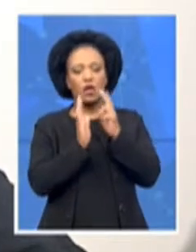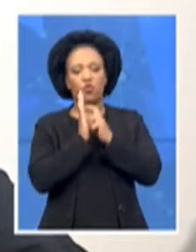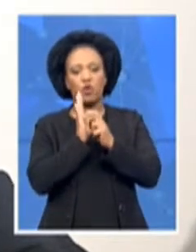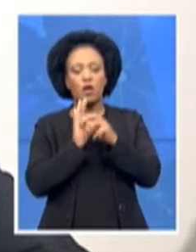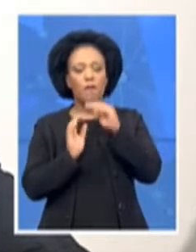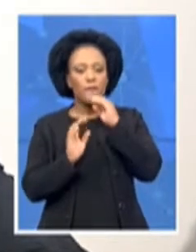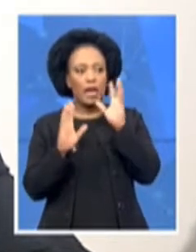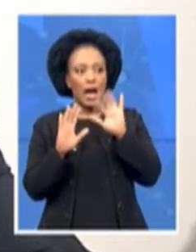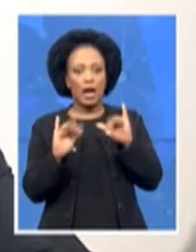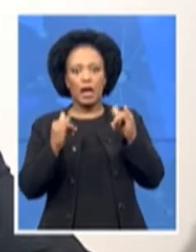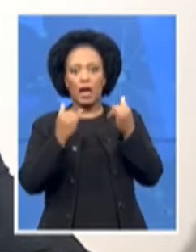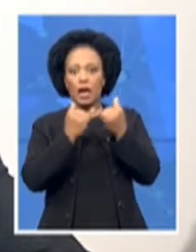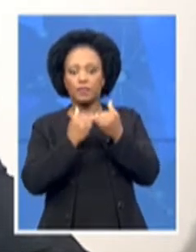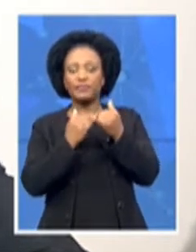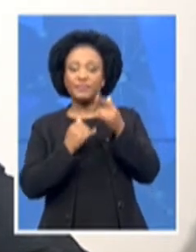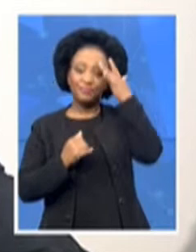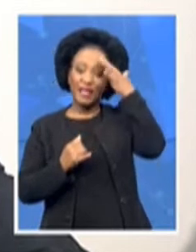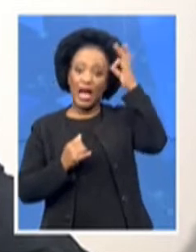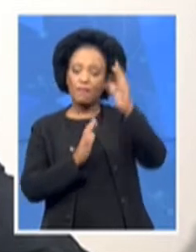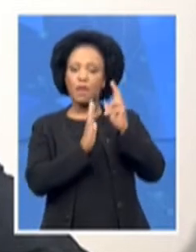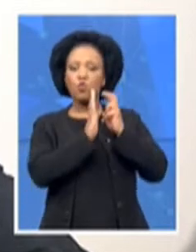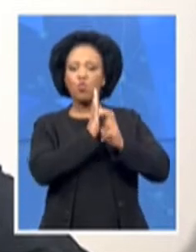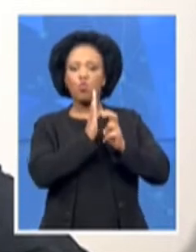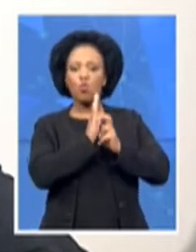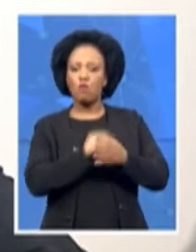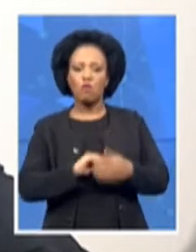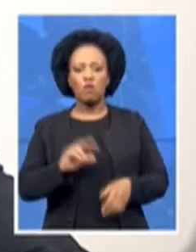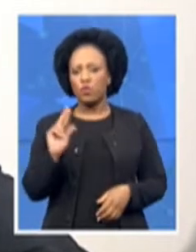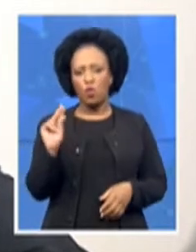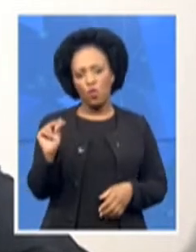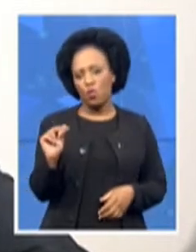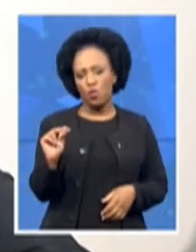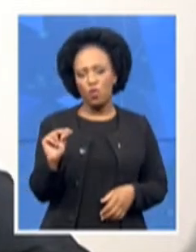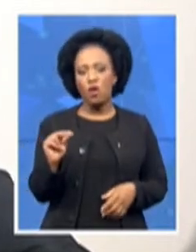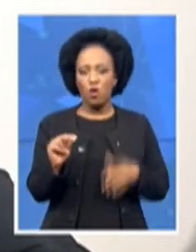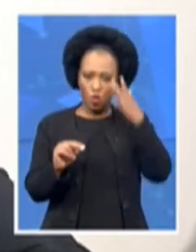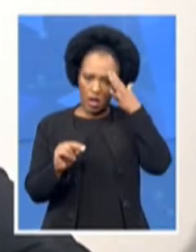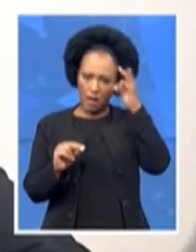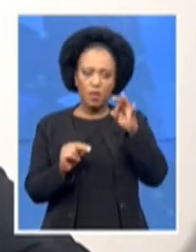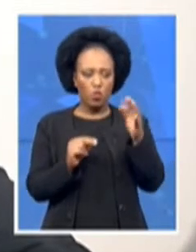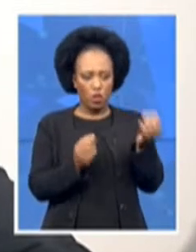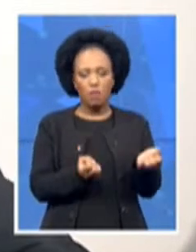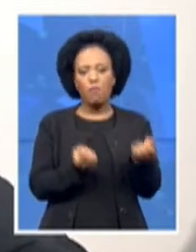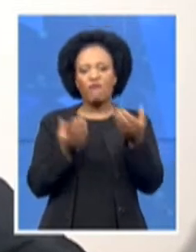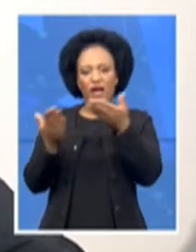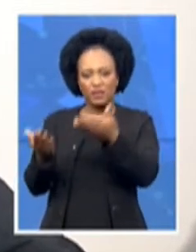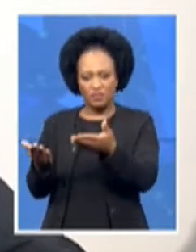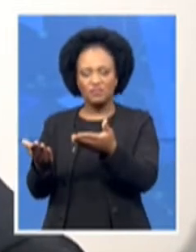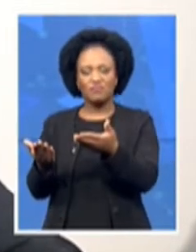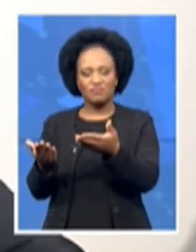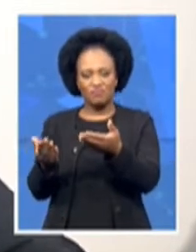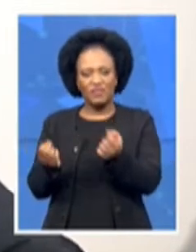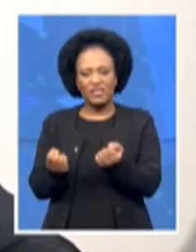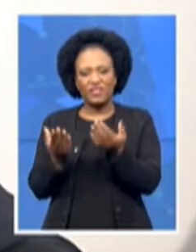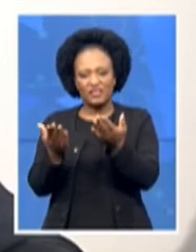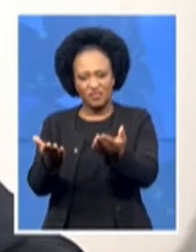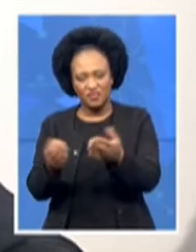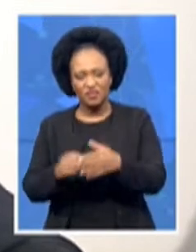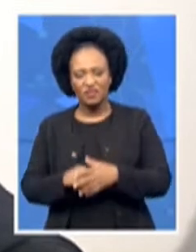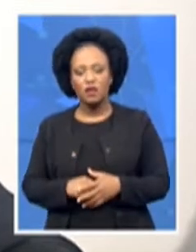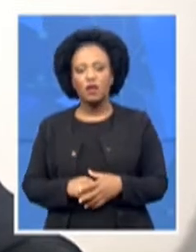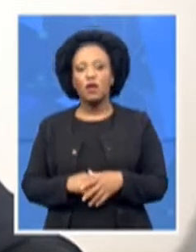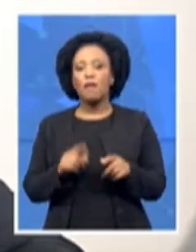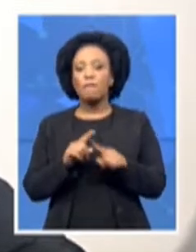government will provide the facility, but it's only for activities which are for leisure, for